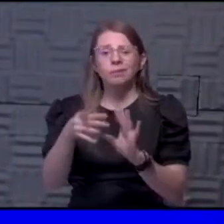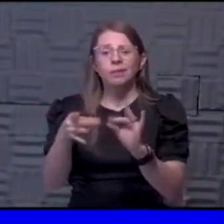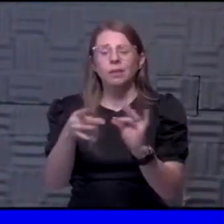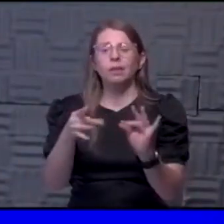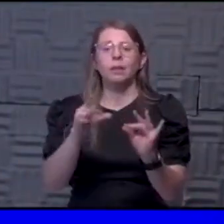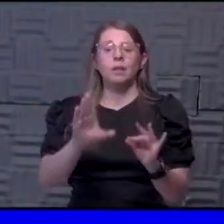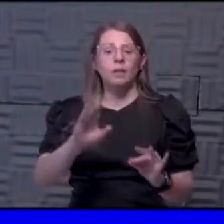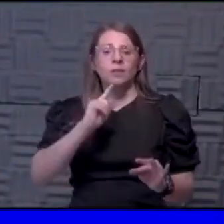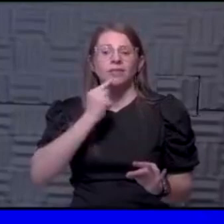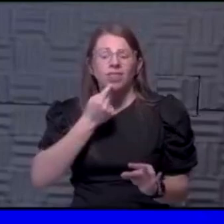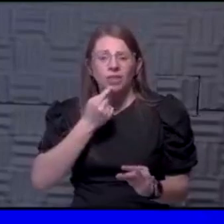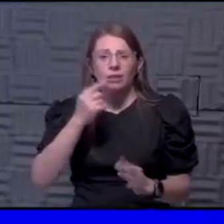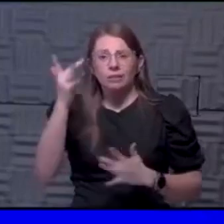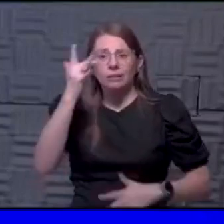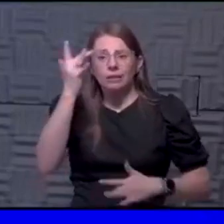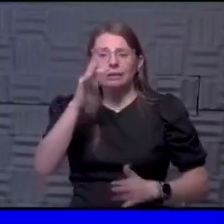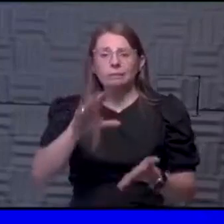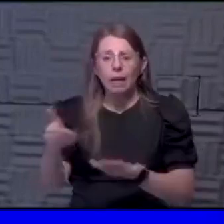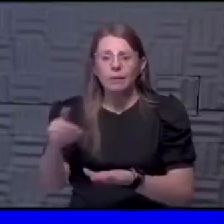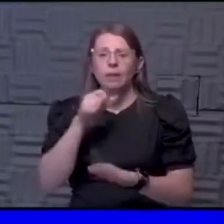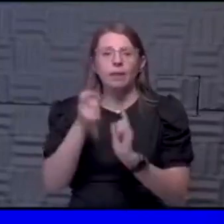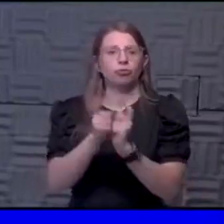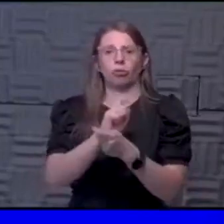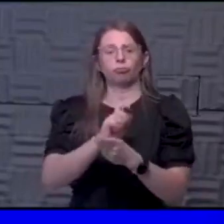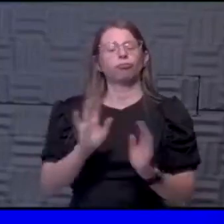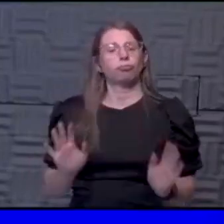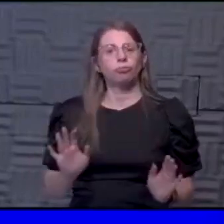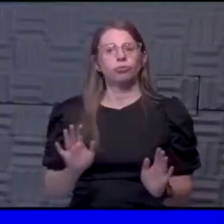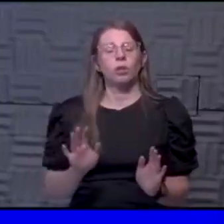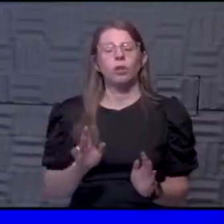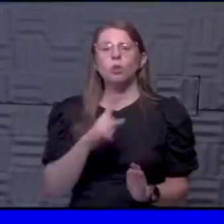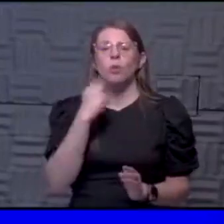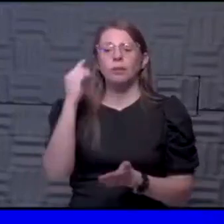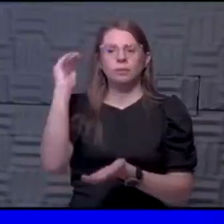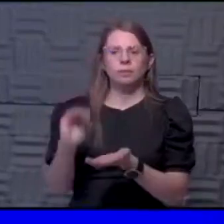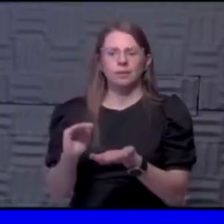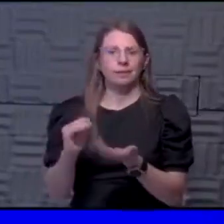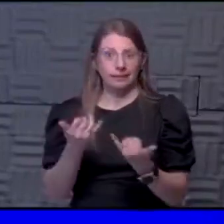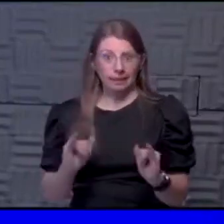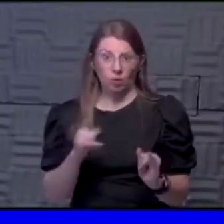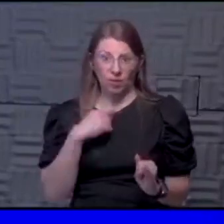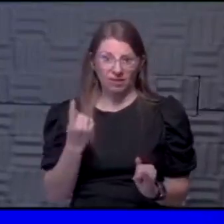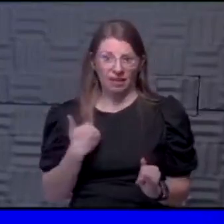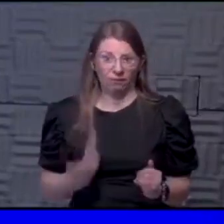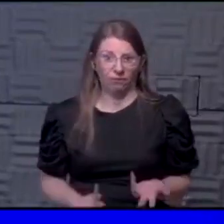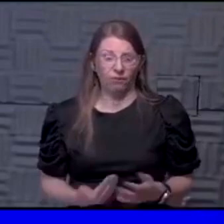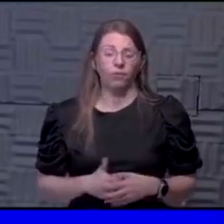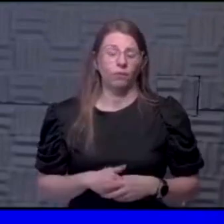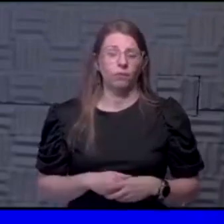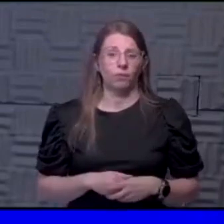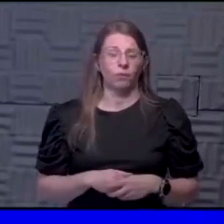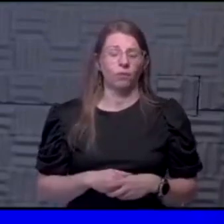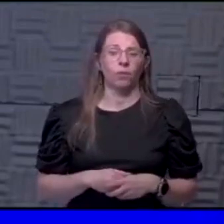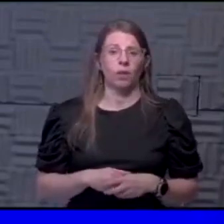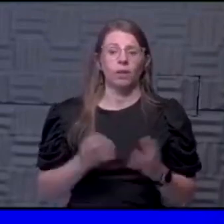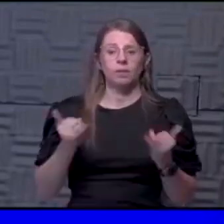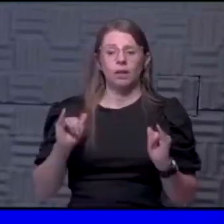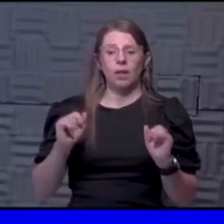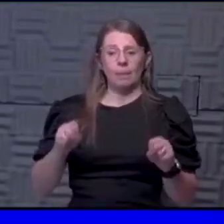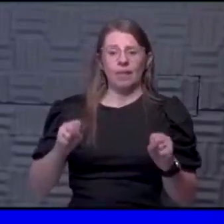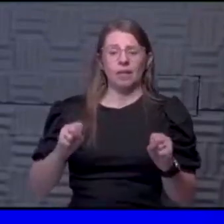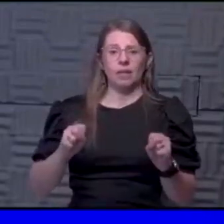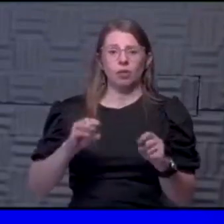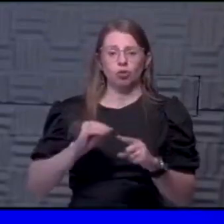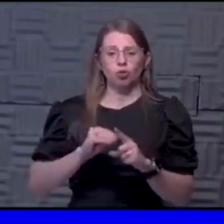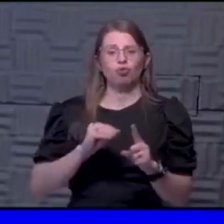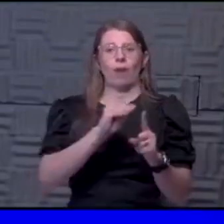disease and death doesn't change. They are certainly at lower risk, but they still are at risk. But they still have that ability to transmit to